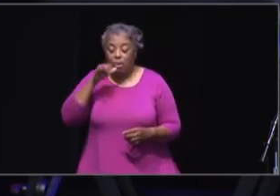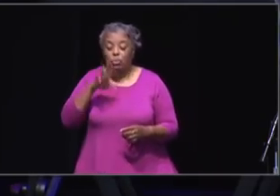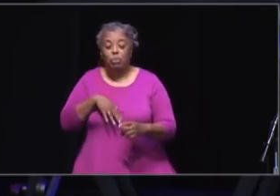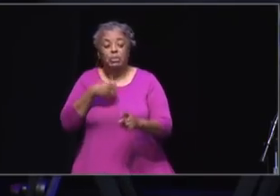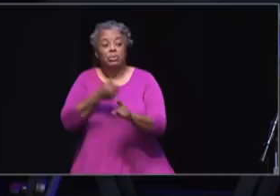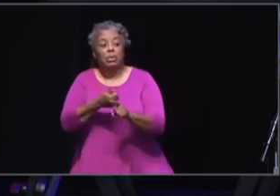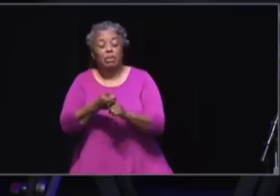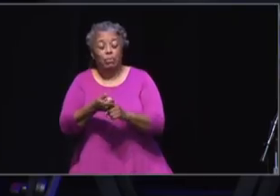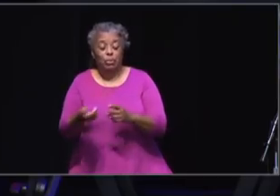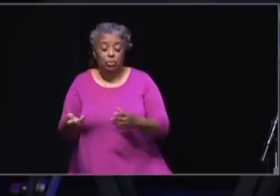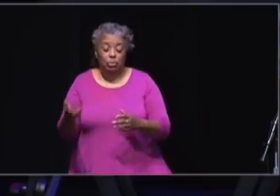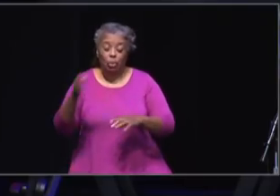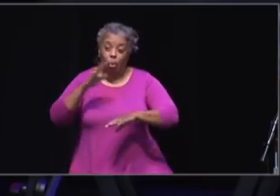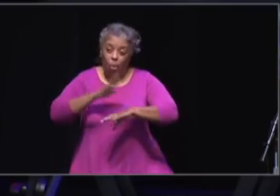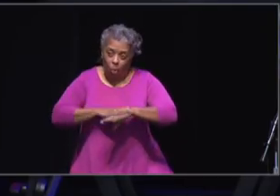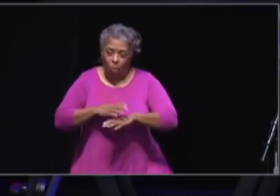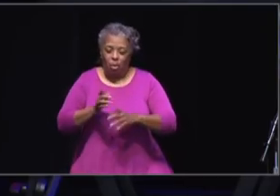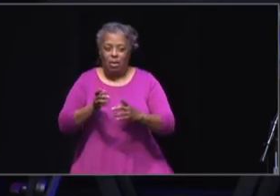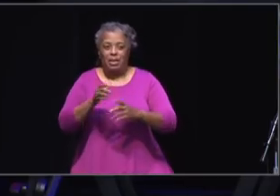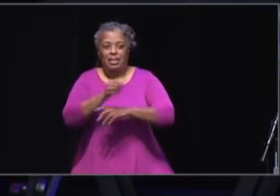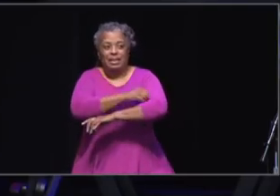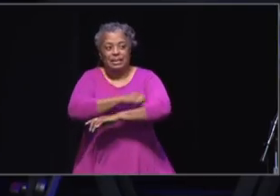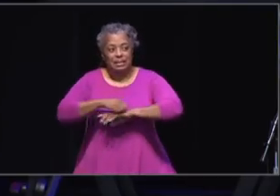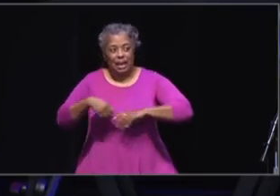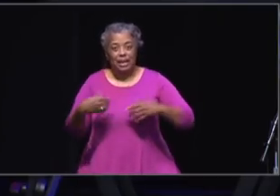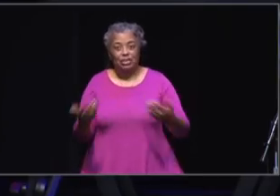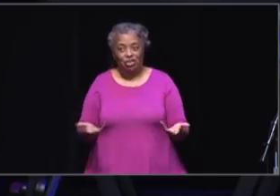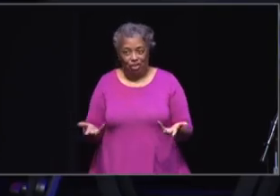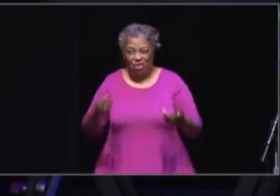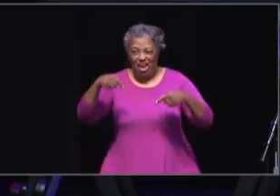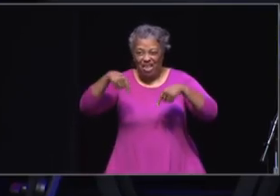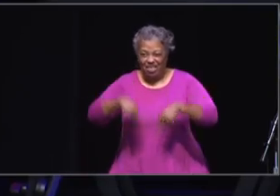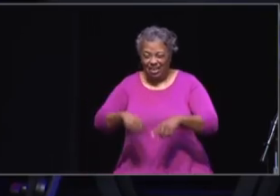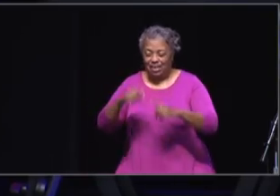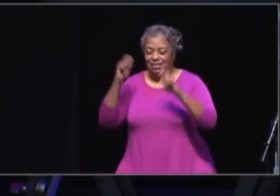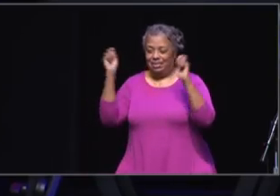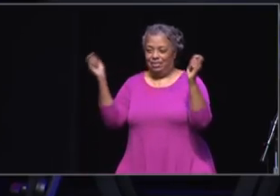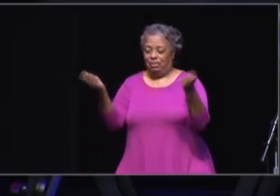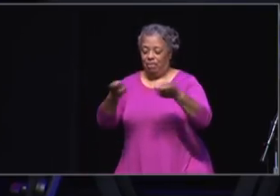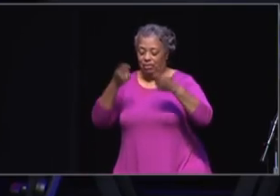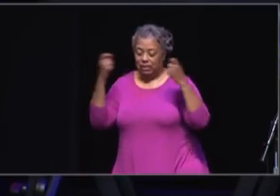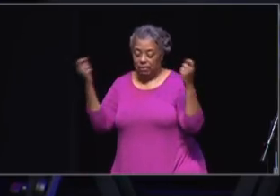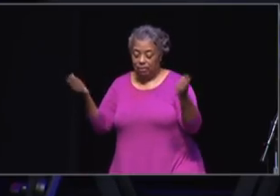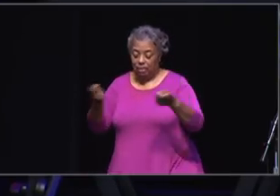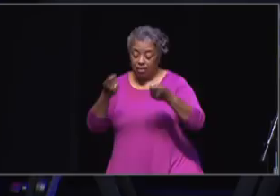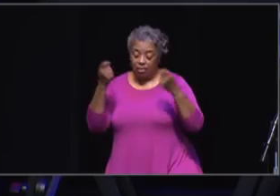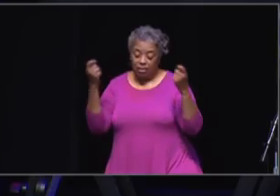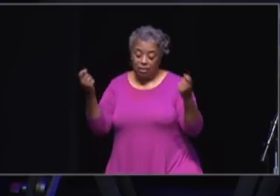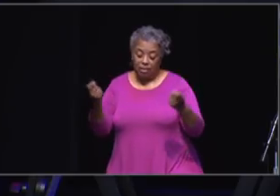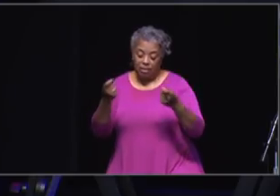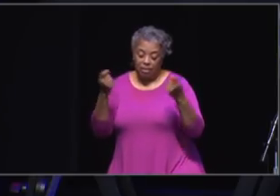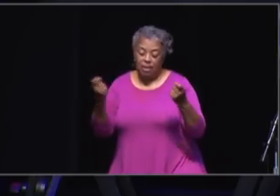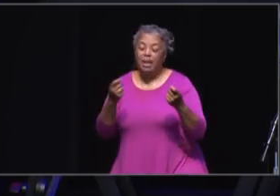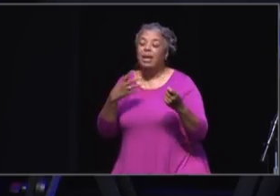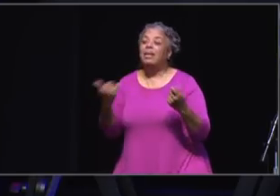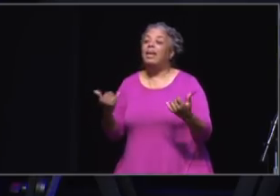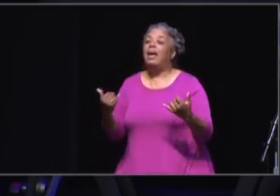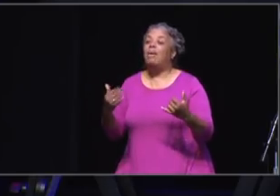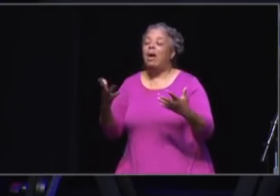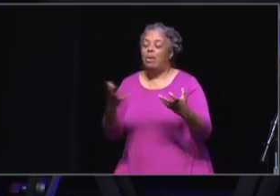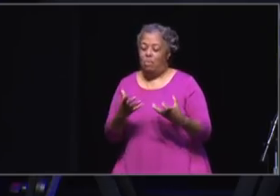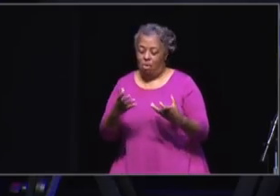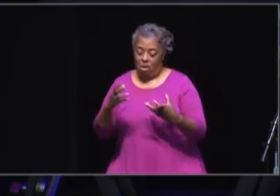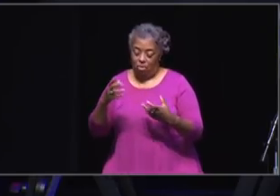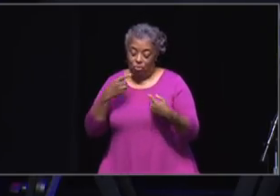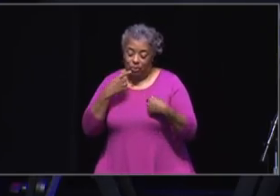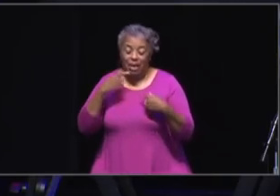stage here at the Roadwork Festivals. And I want to say